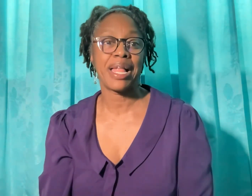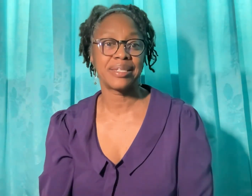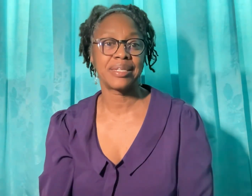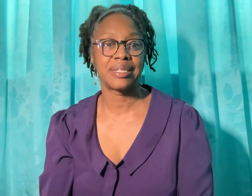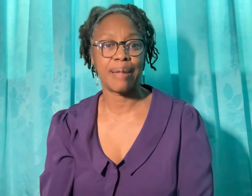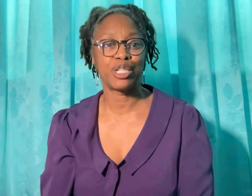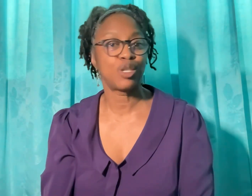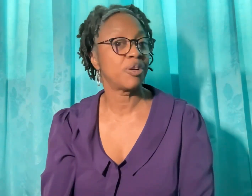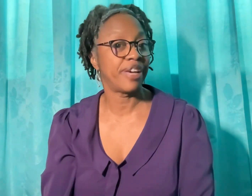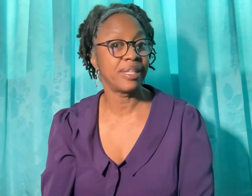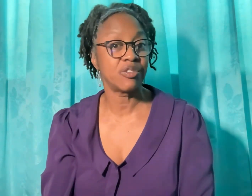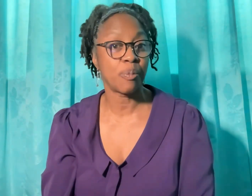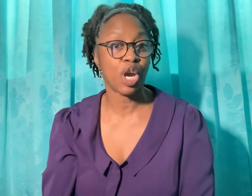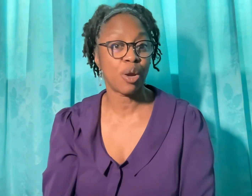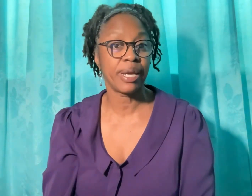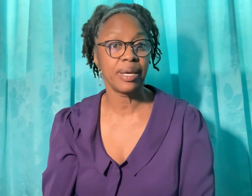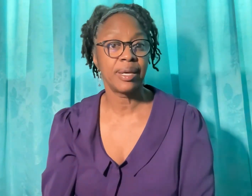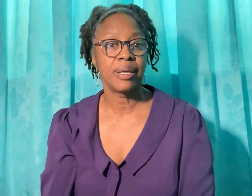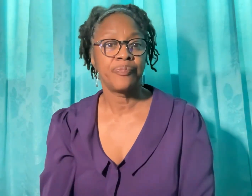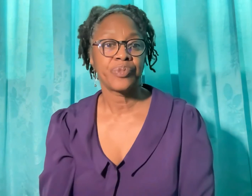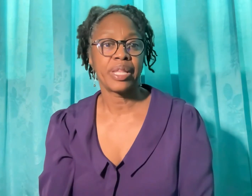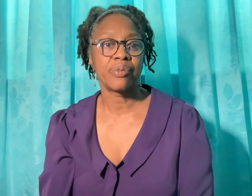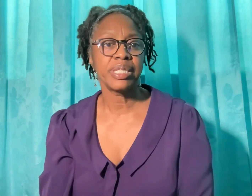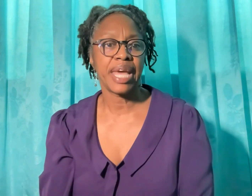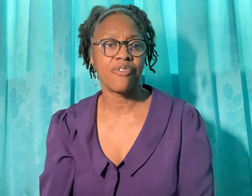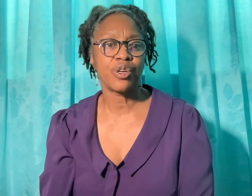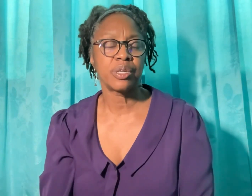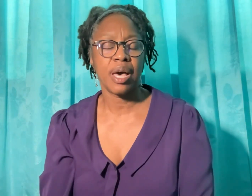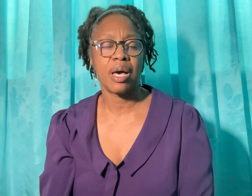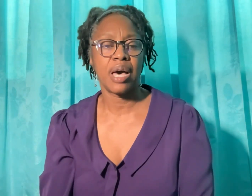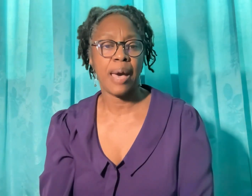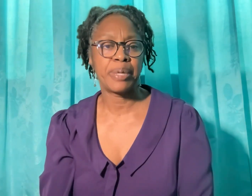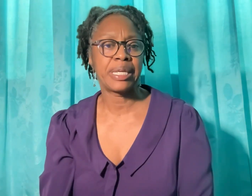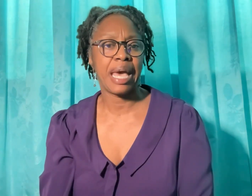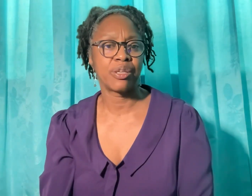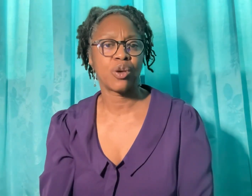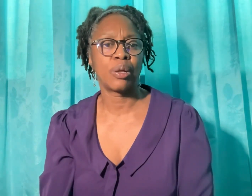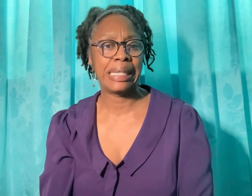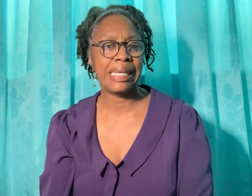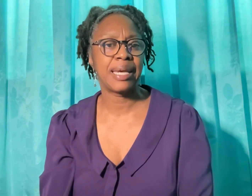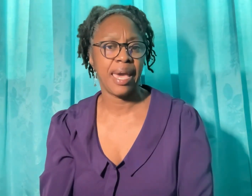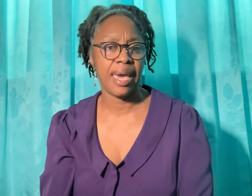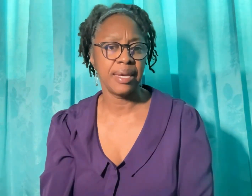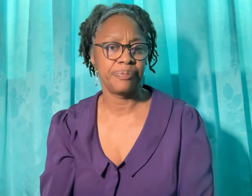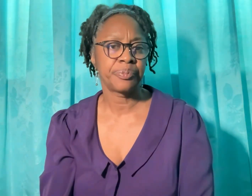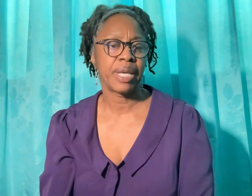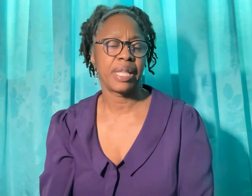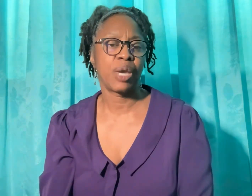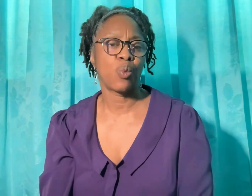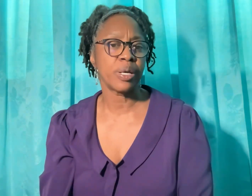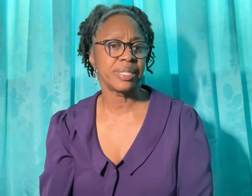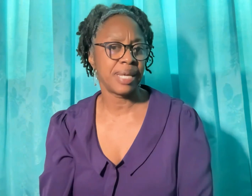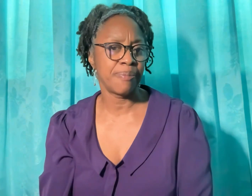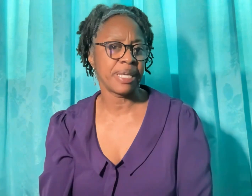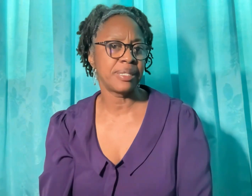more policies established to prevent this from occurring. There is an effort happening now that's called Lead K, and